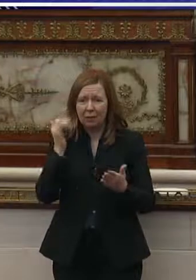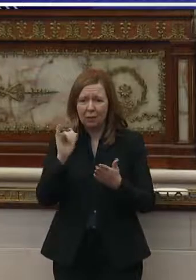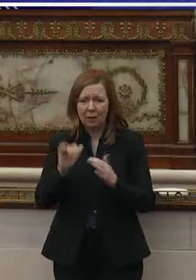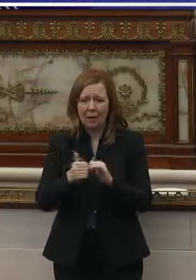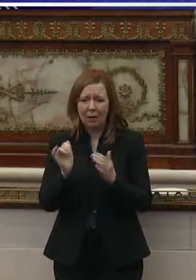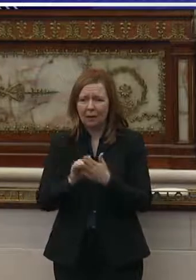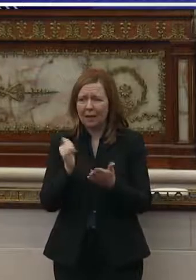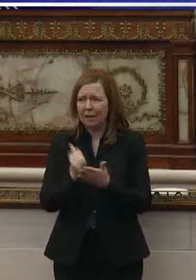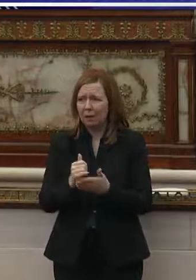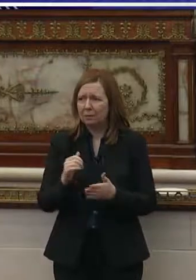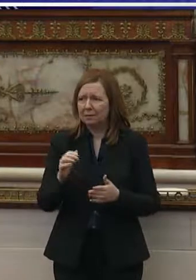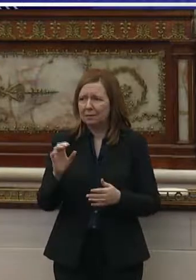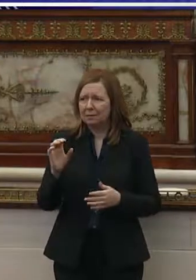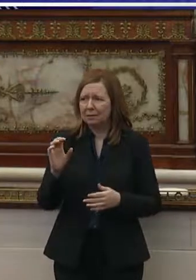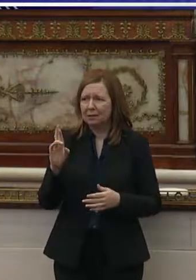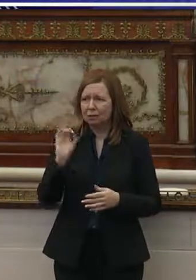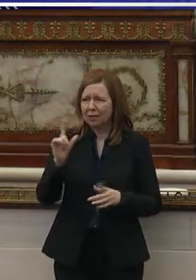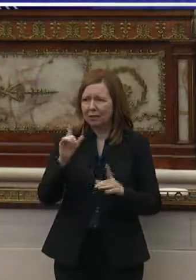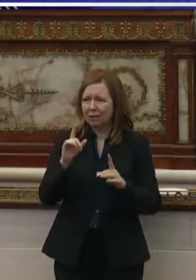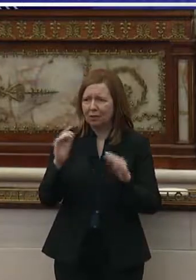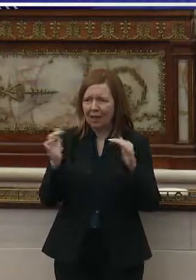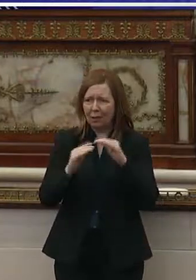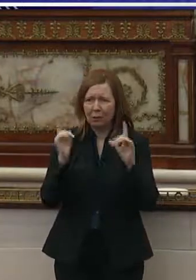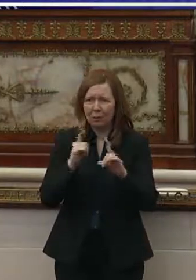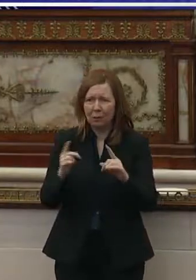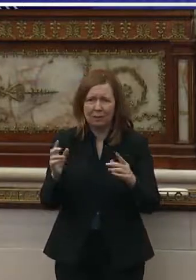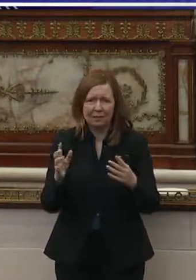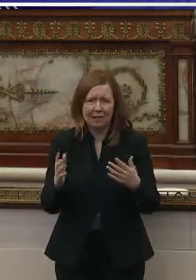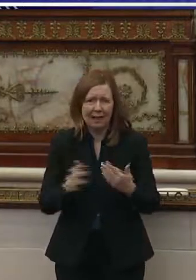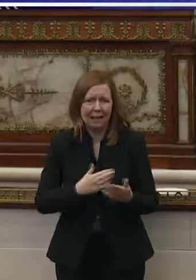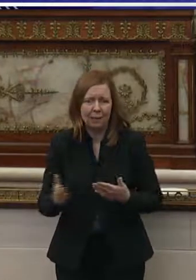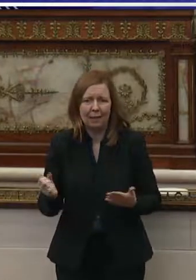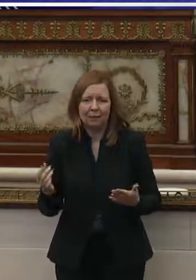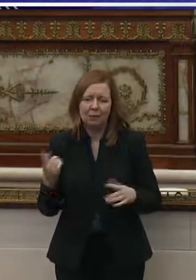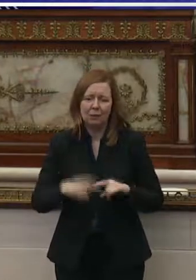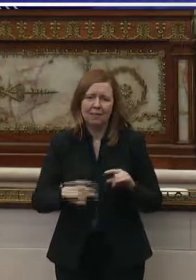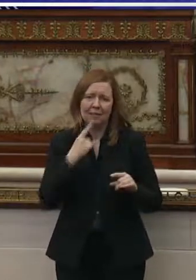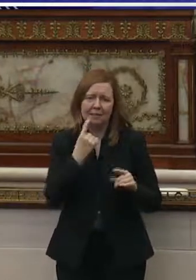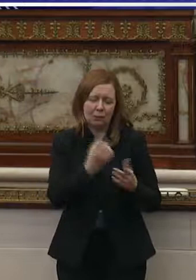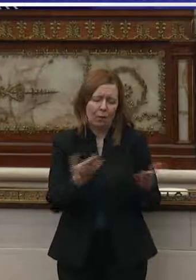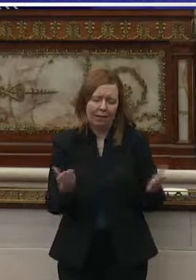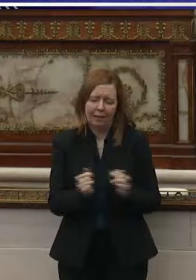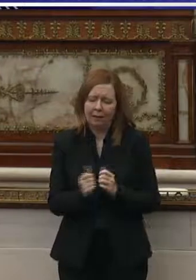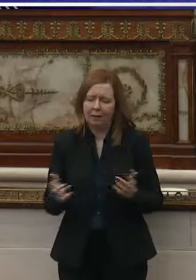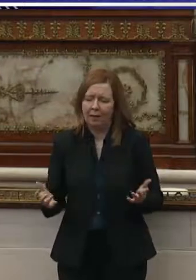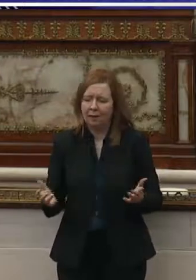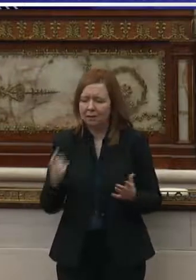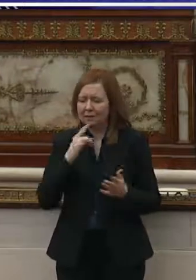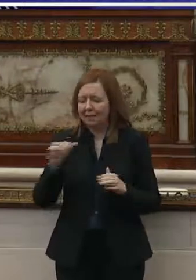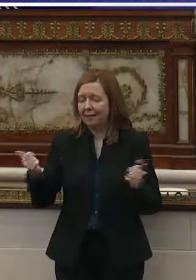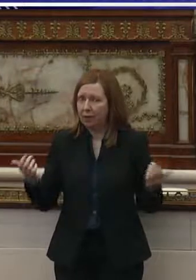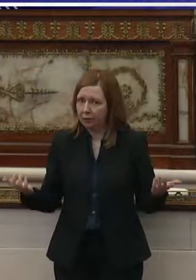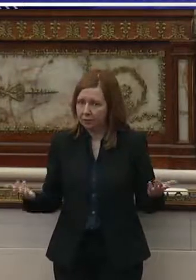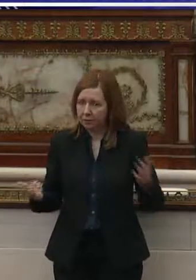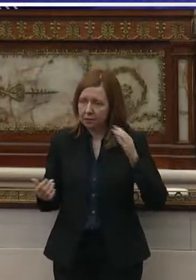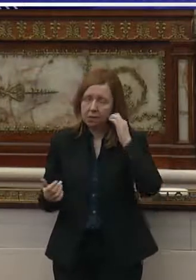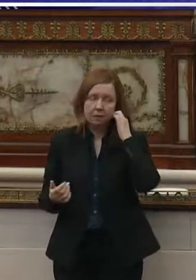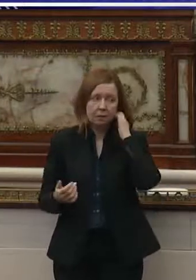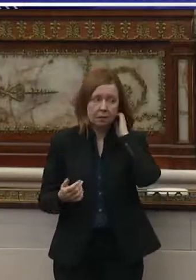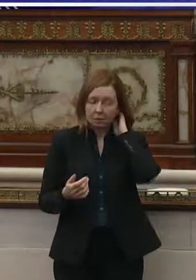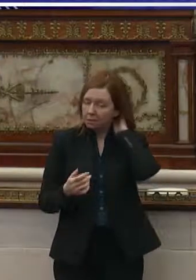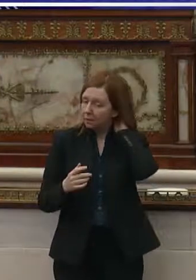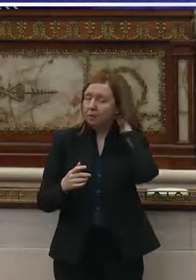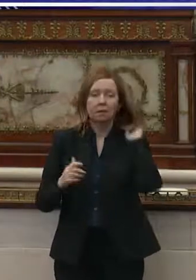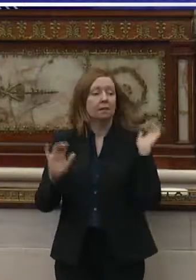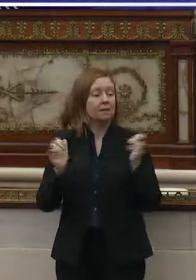our racial equity goals either. So, I mean, we can't say one thing without saying the other. The